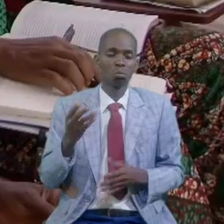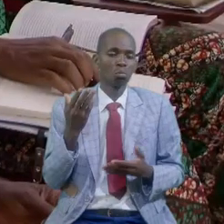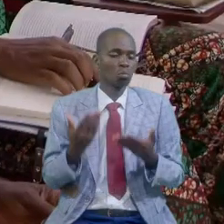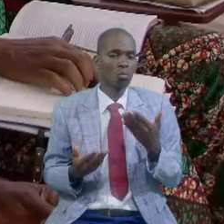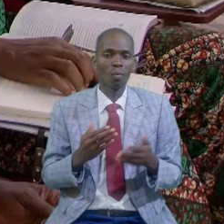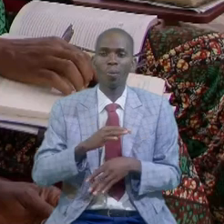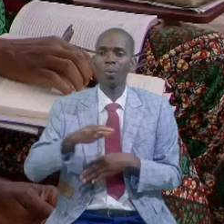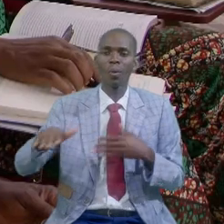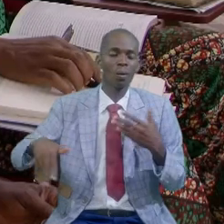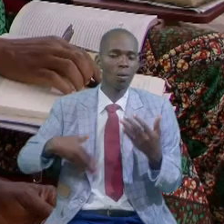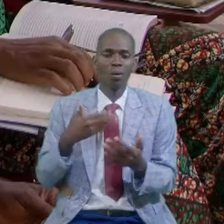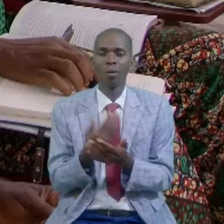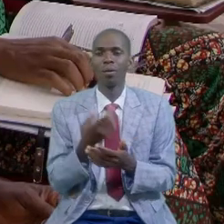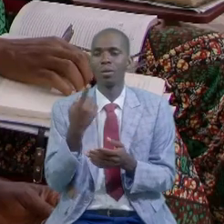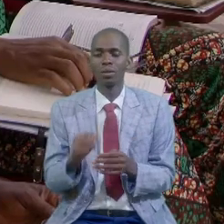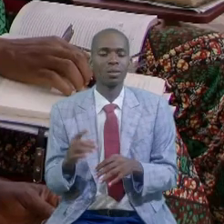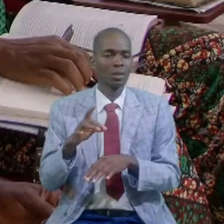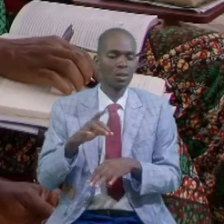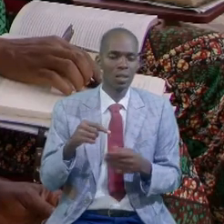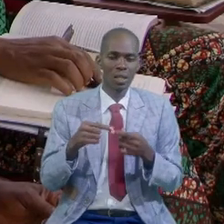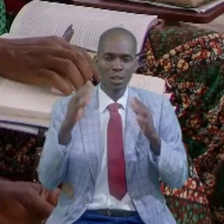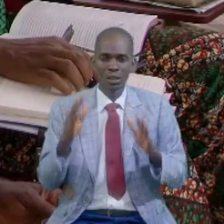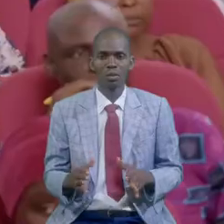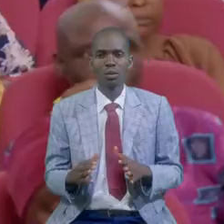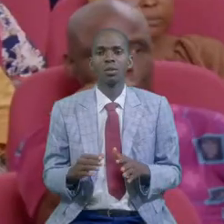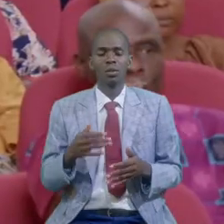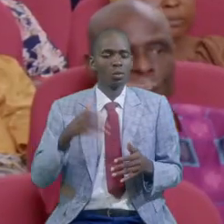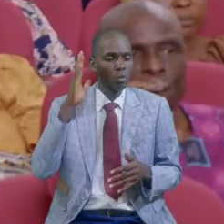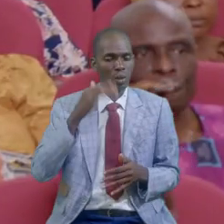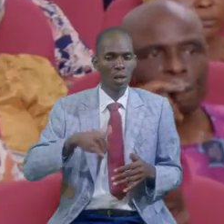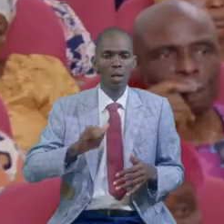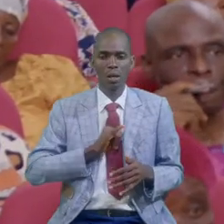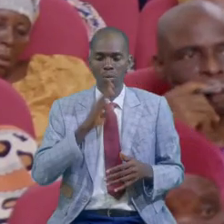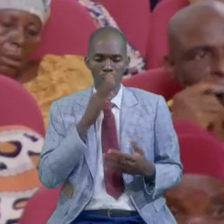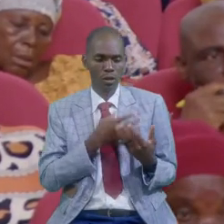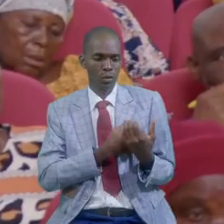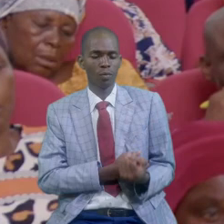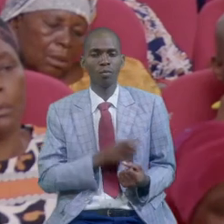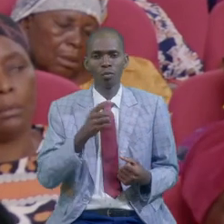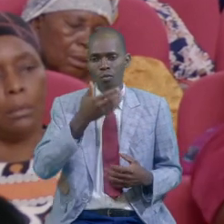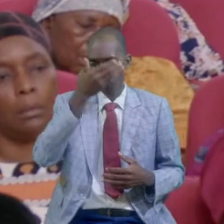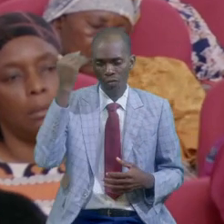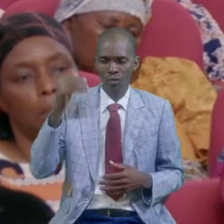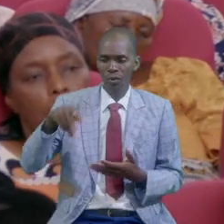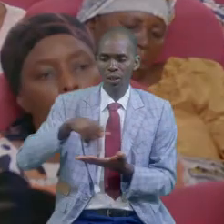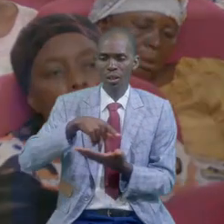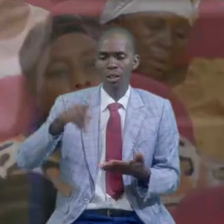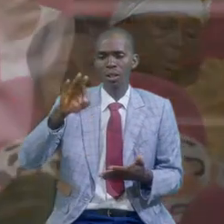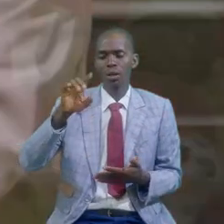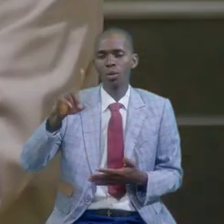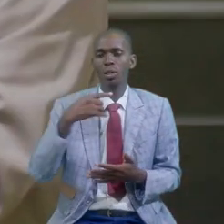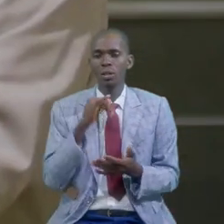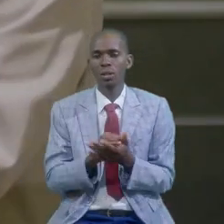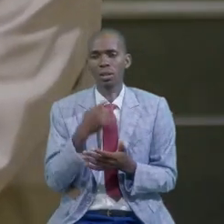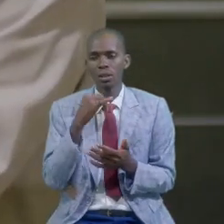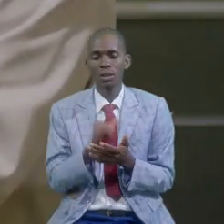their thousand come against me, in this will I be confident. And you forget Psalm 91 that tells us very clearly, he